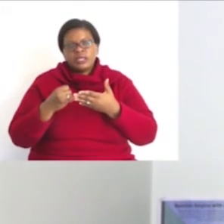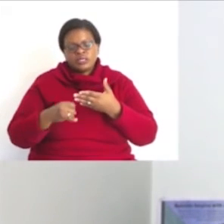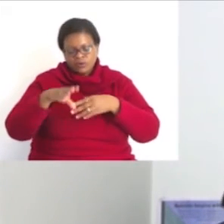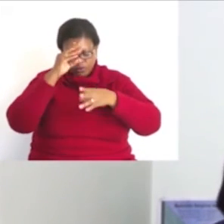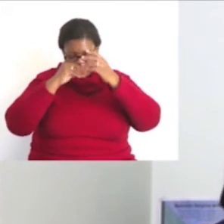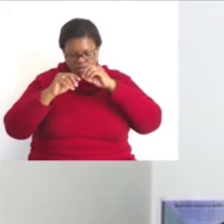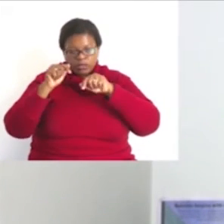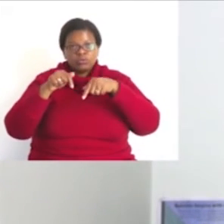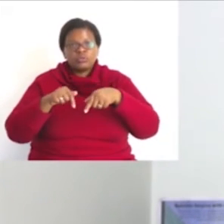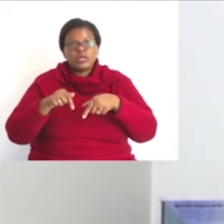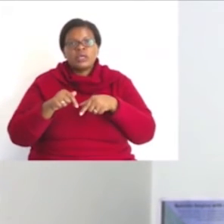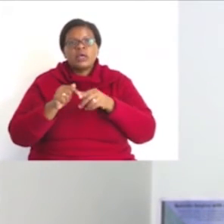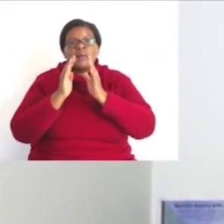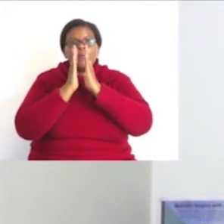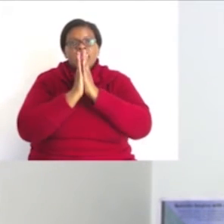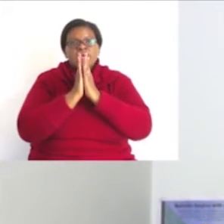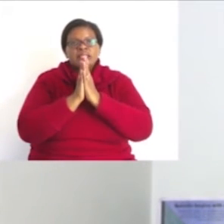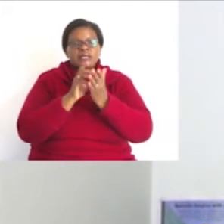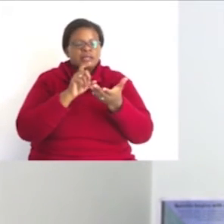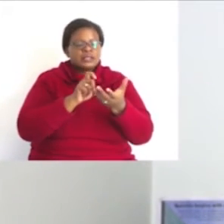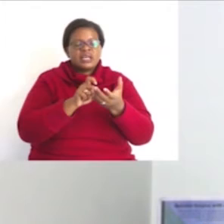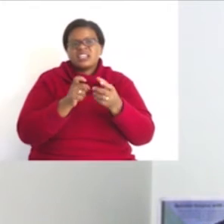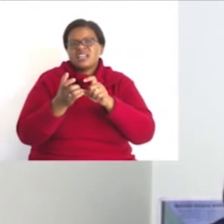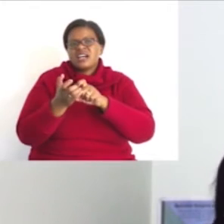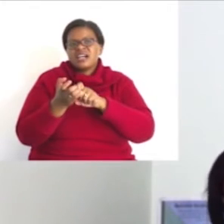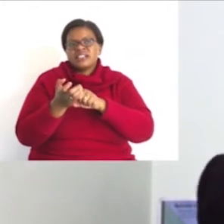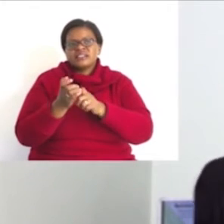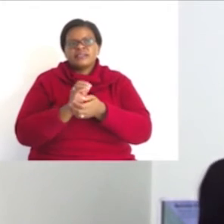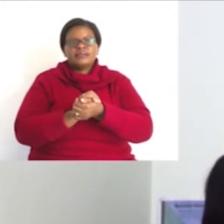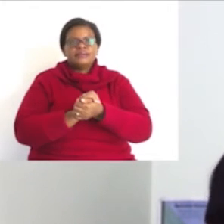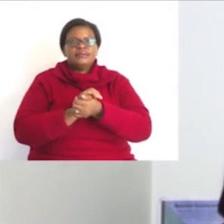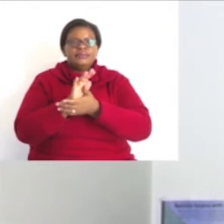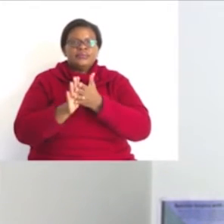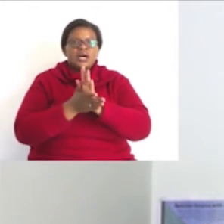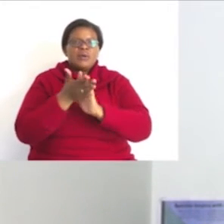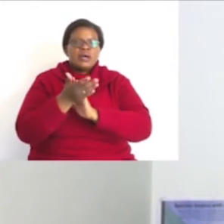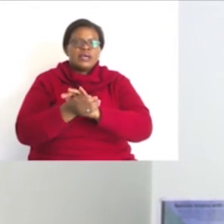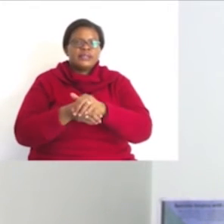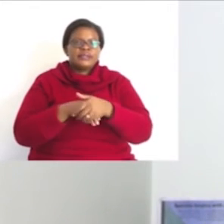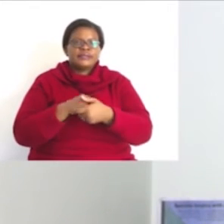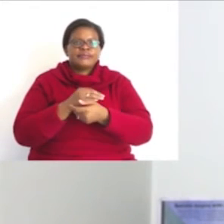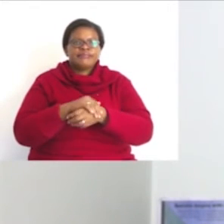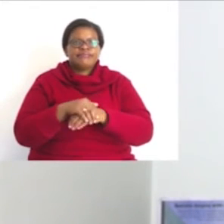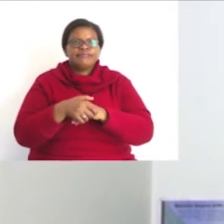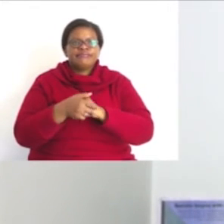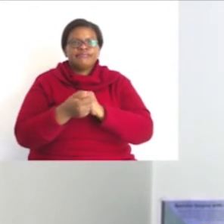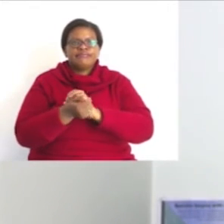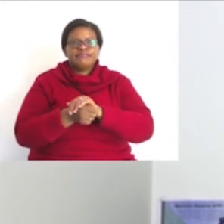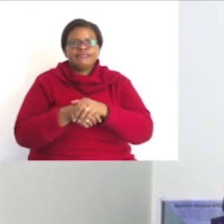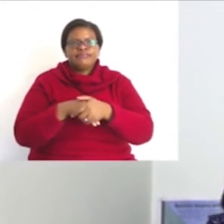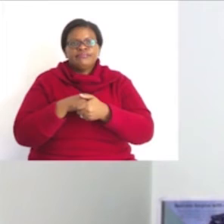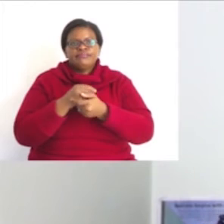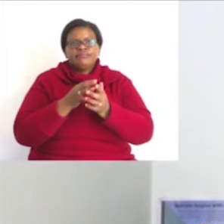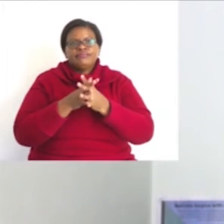today. Chanel, let's take our spray and then we sanitize our hands